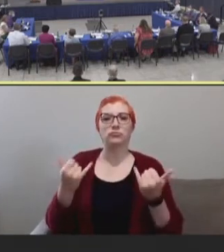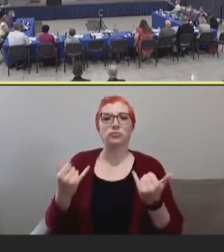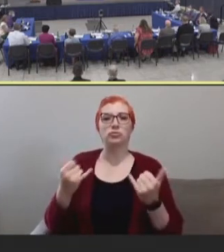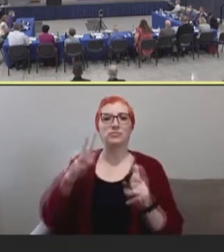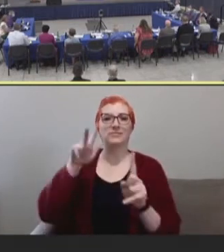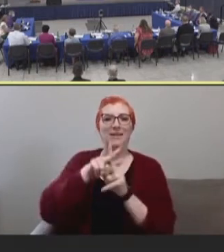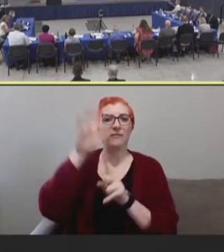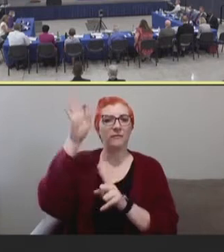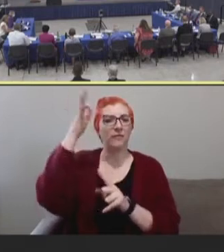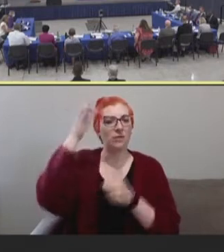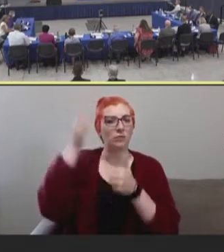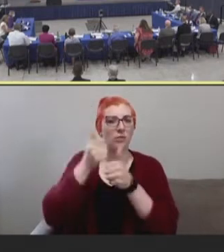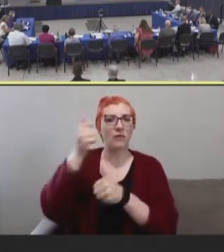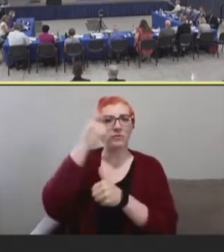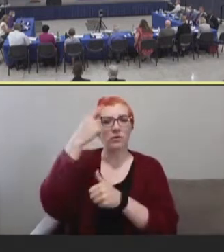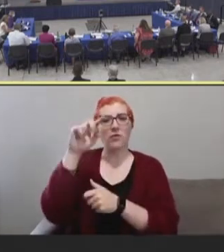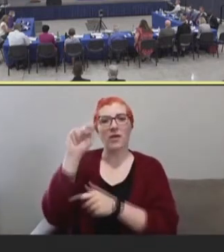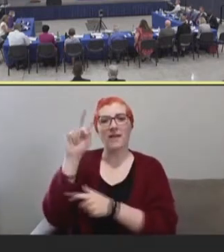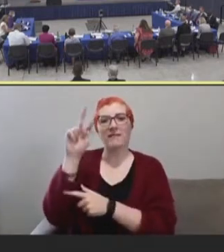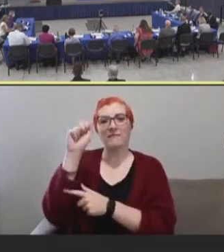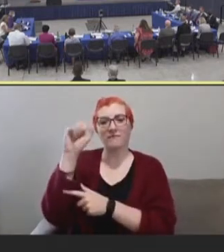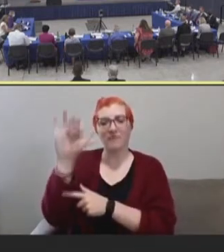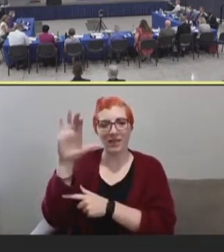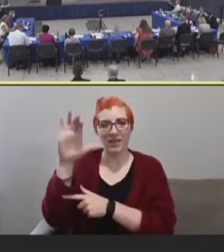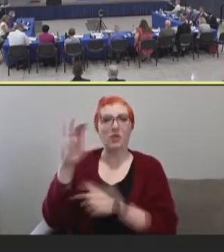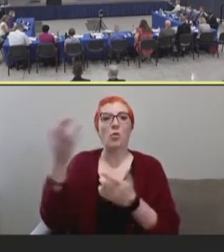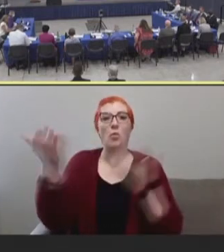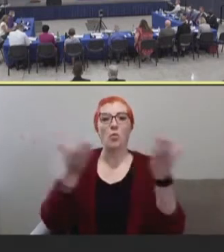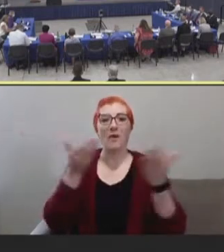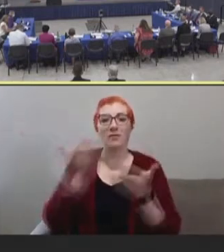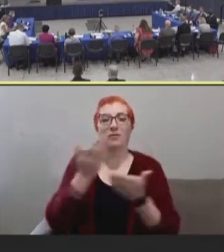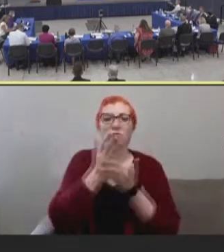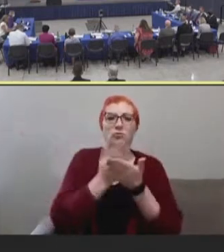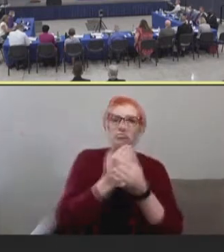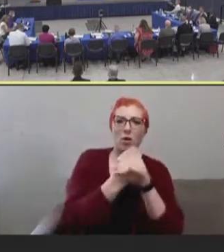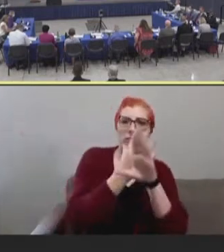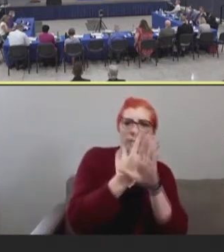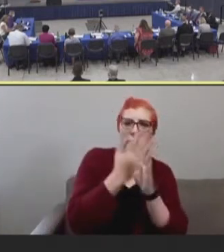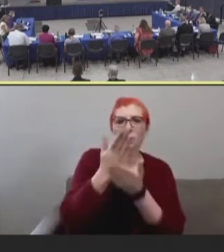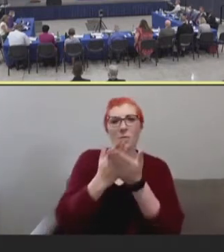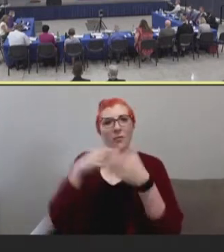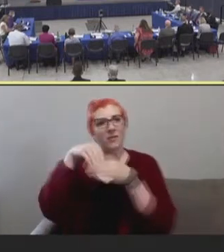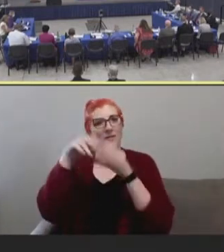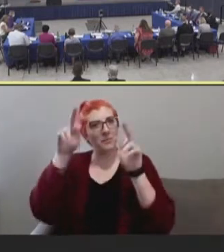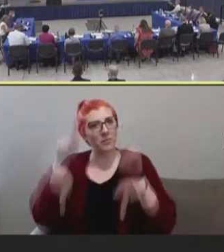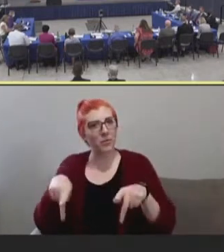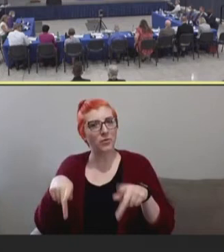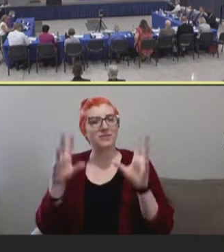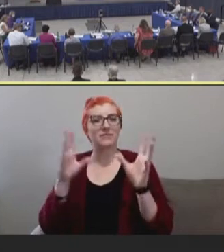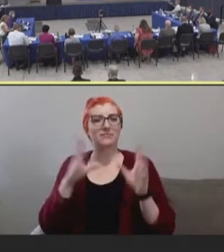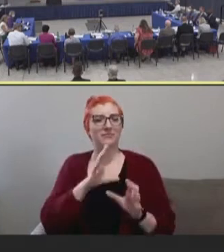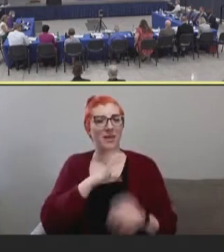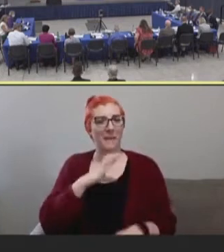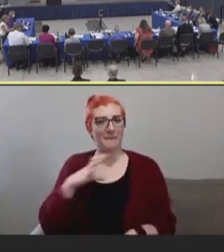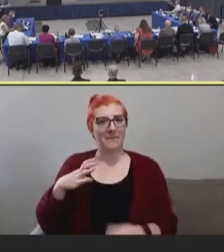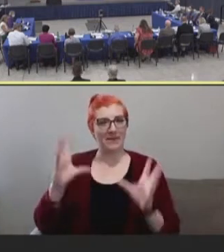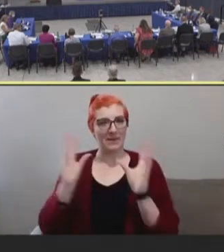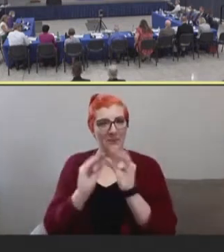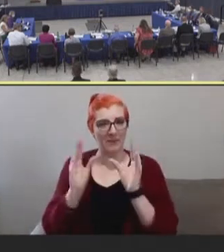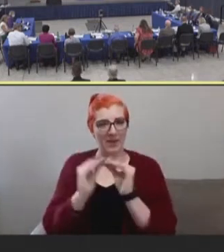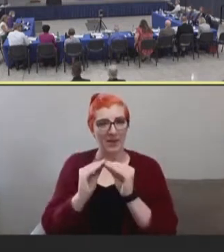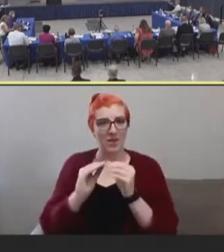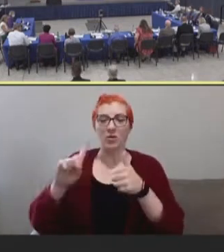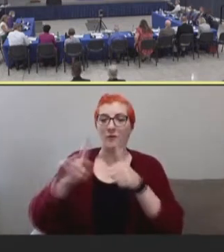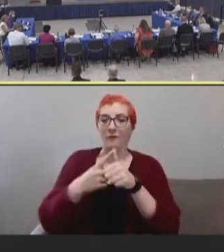our hybrid part in-person and part remote National Vaccine Advisory Committee meeting. It's our first attempt at meeting in person since the